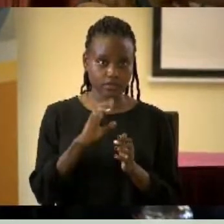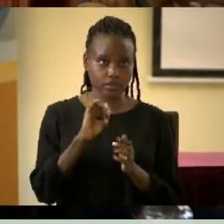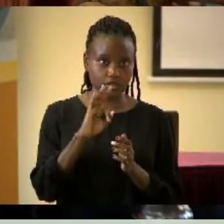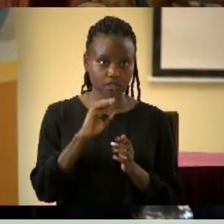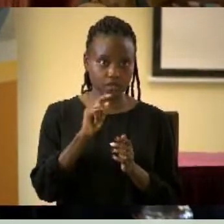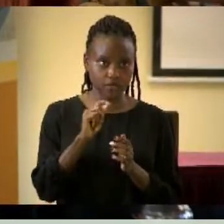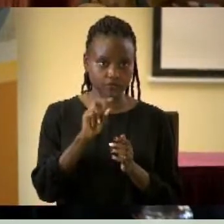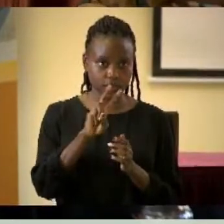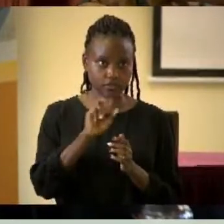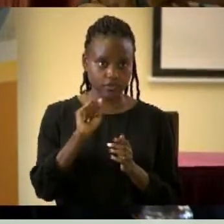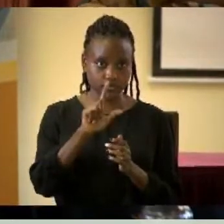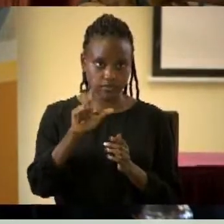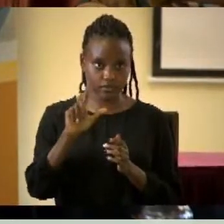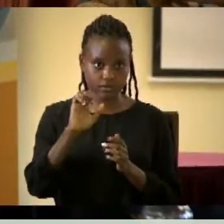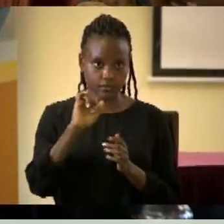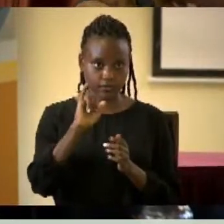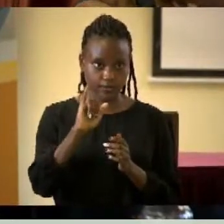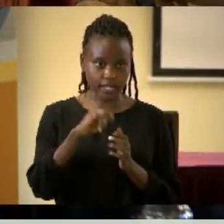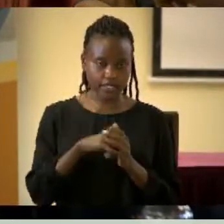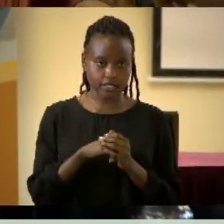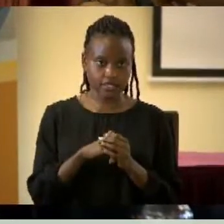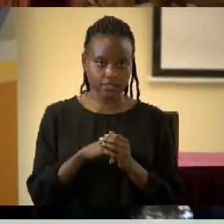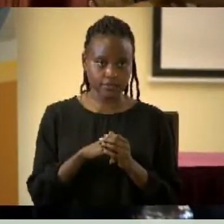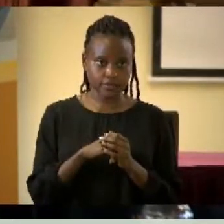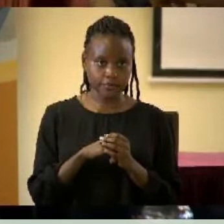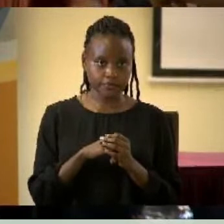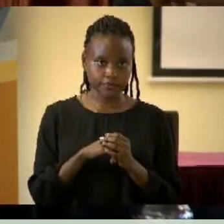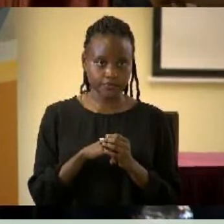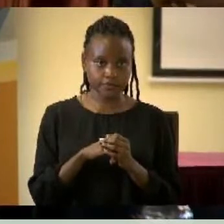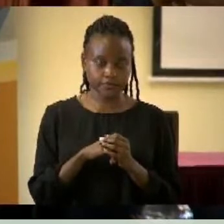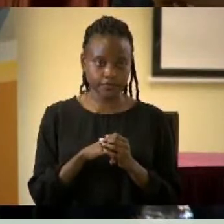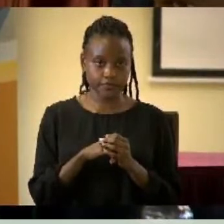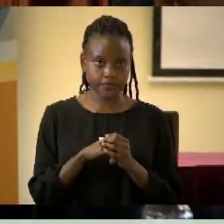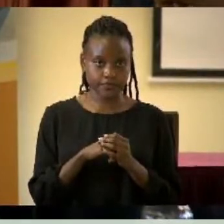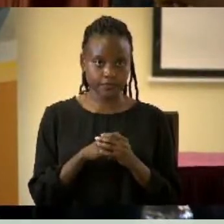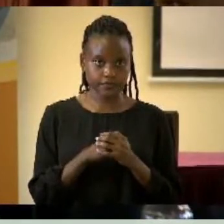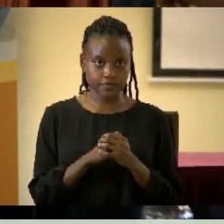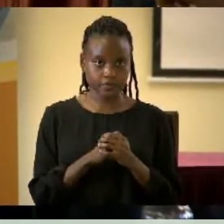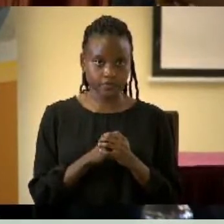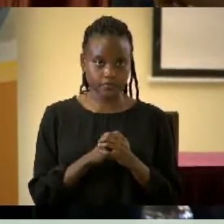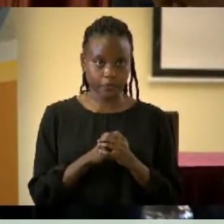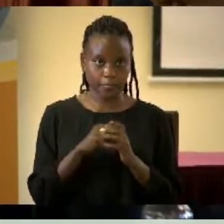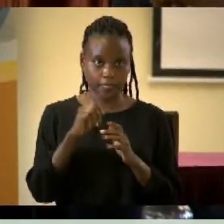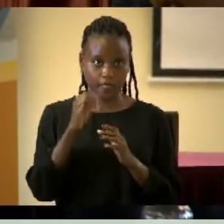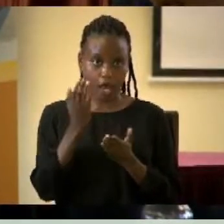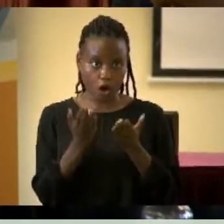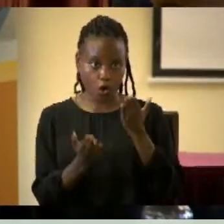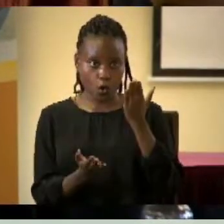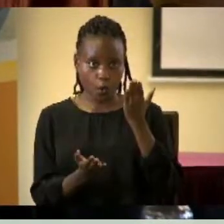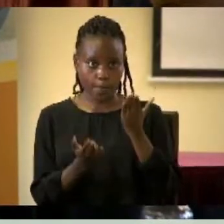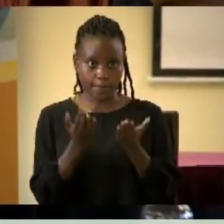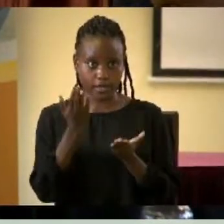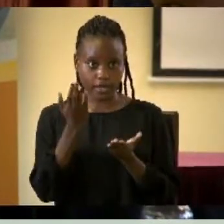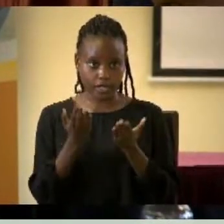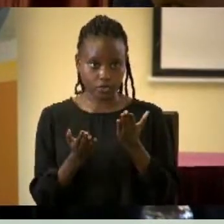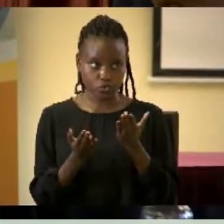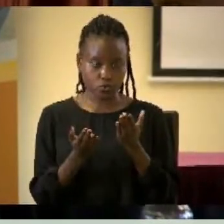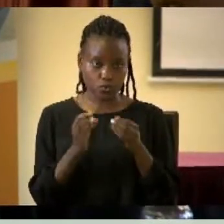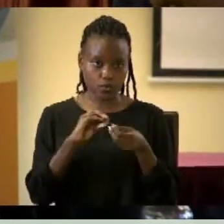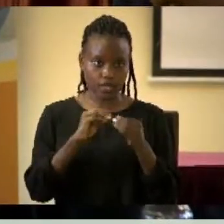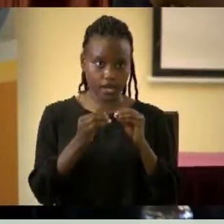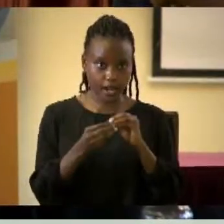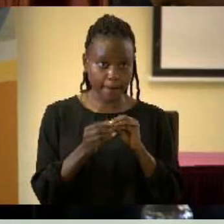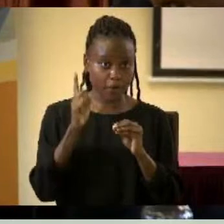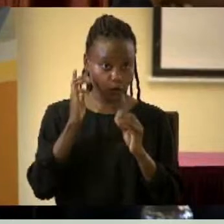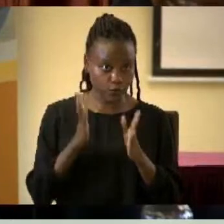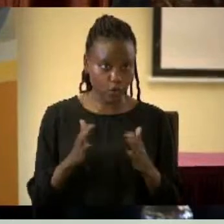Valley region or in this area that are in the scheme versus the number of advocates that we